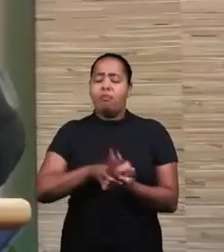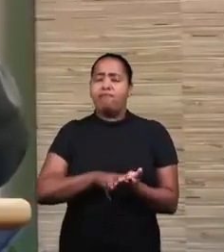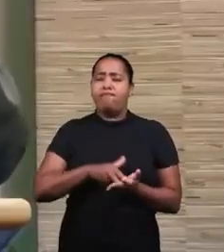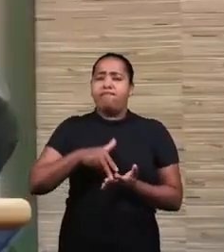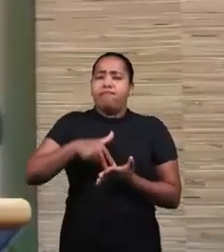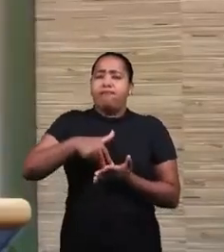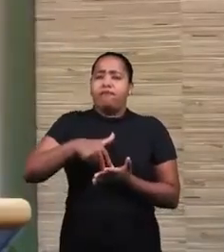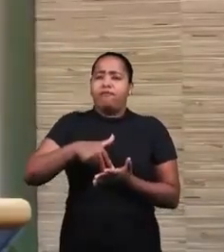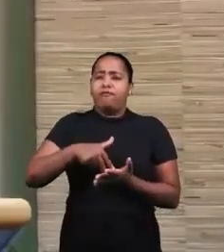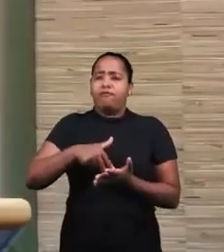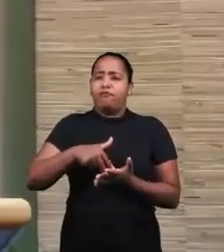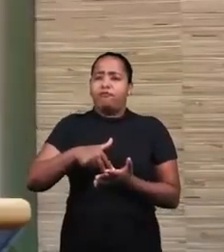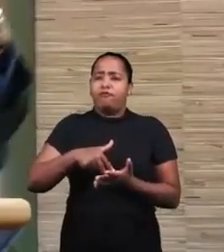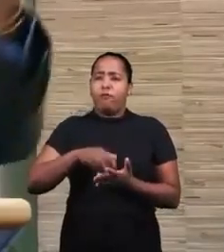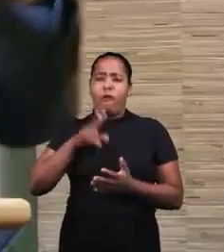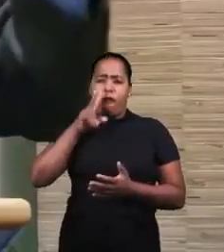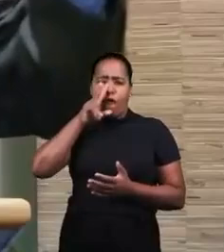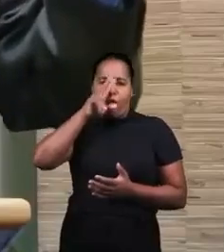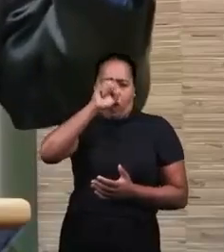When we get those two aspects,